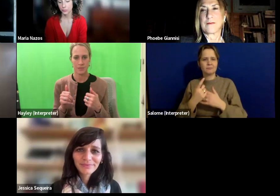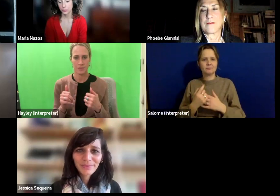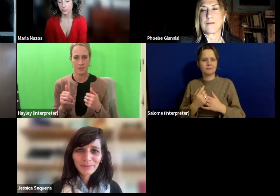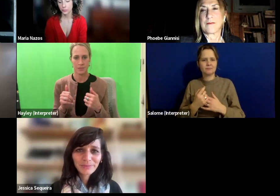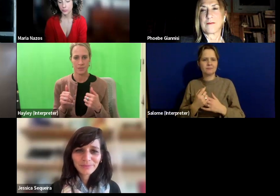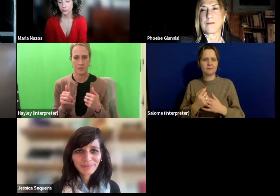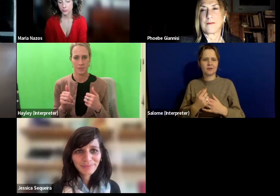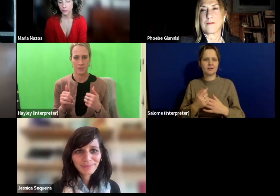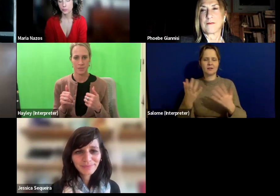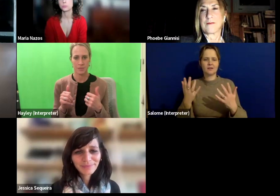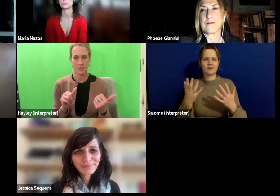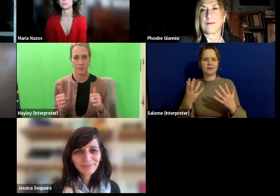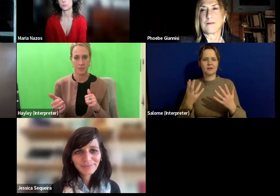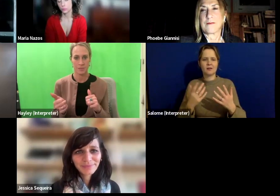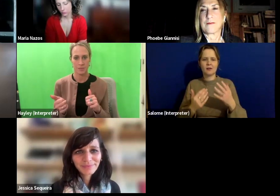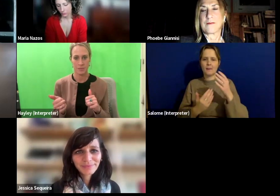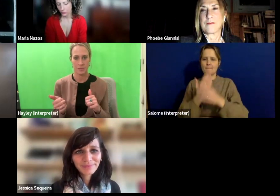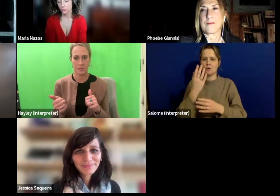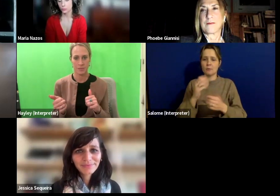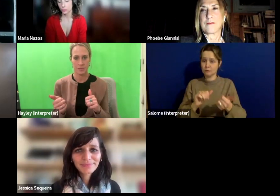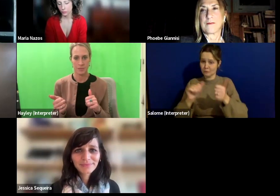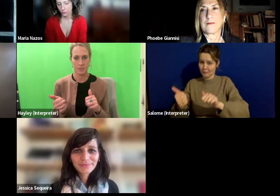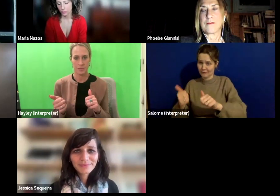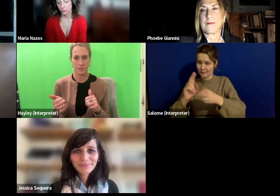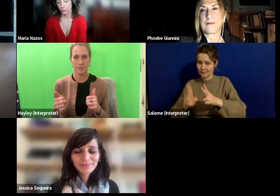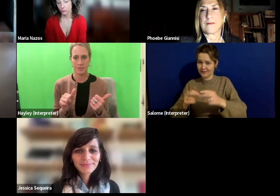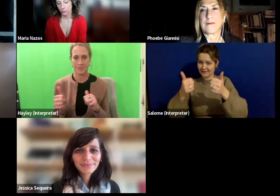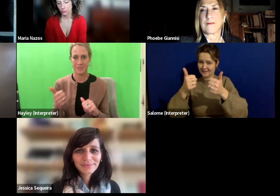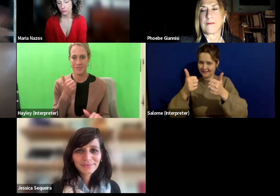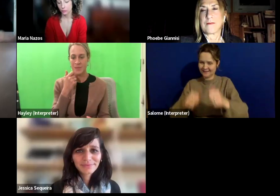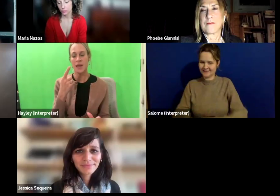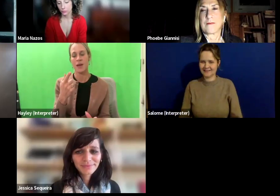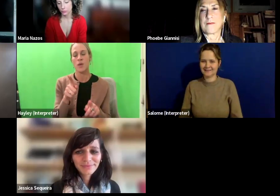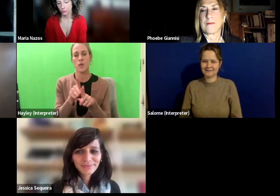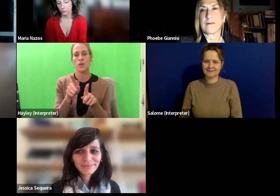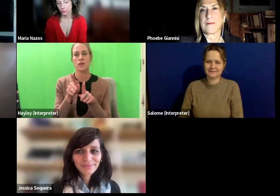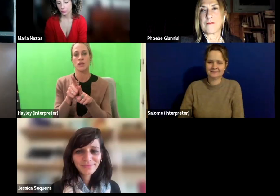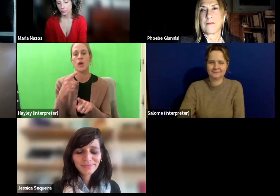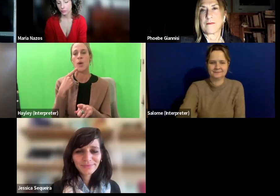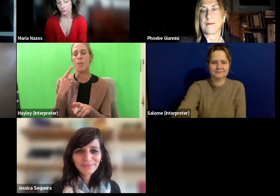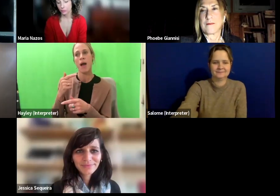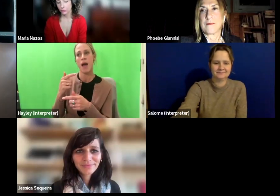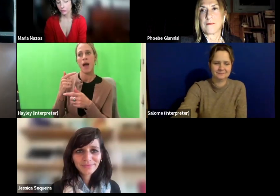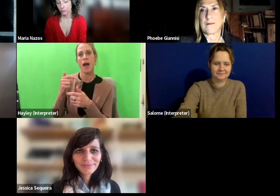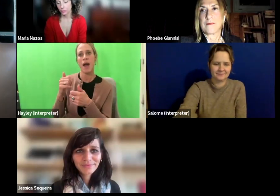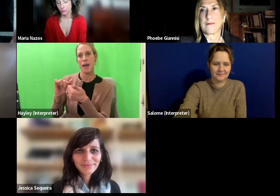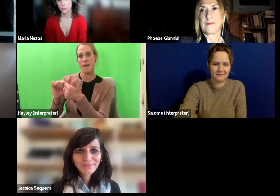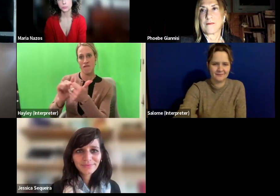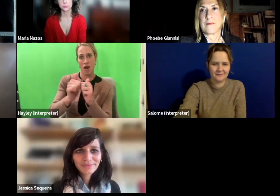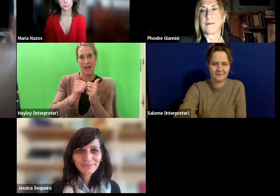Kiki Dimitra, for example, a modern poet, or maybe some of my fellow